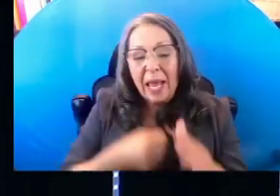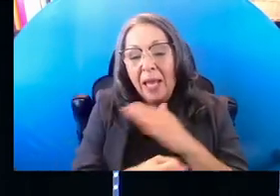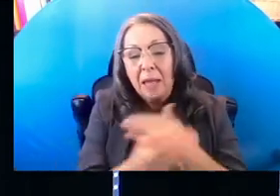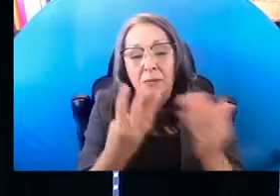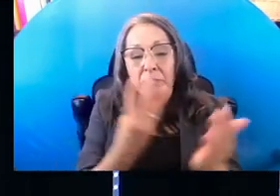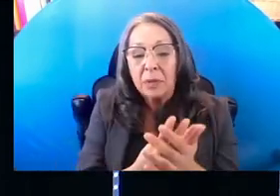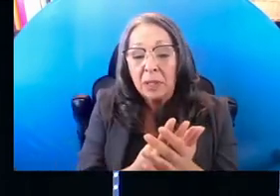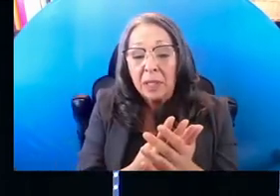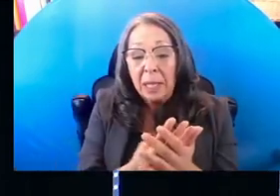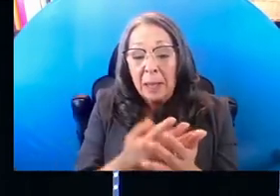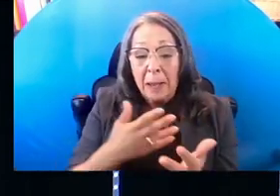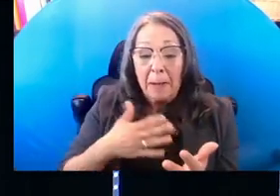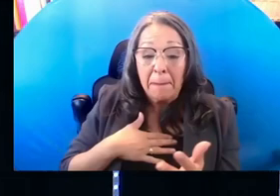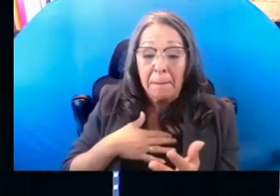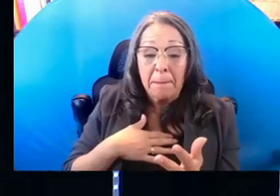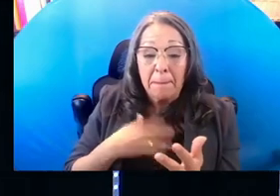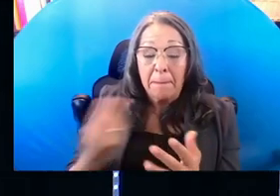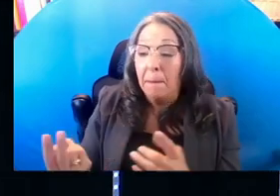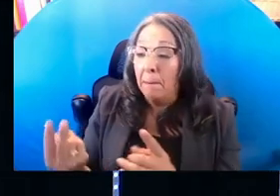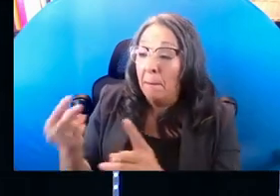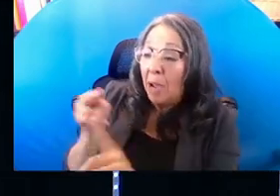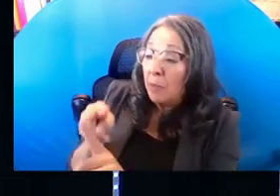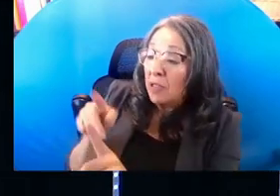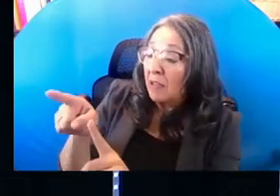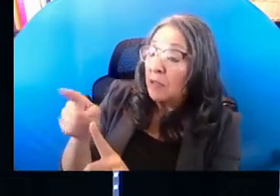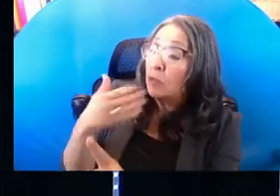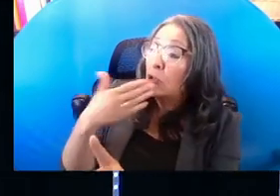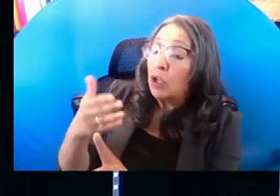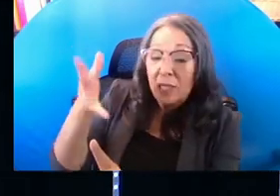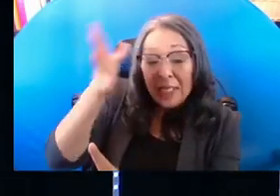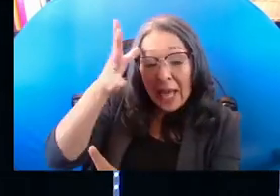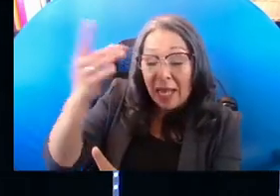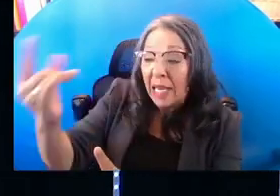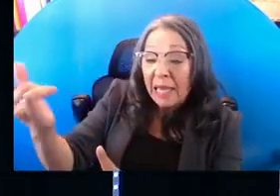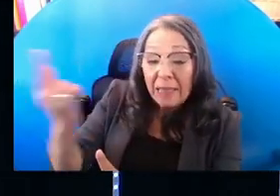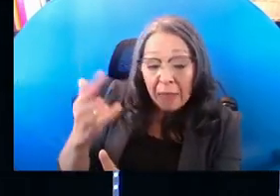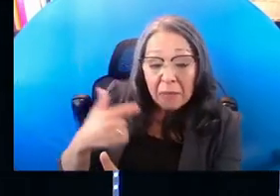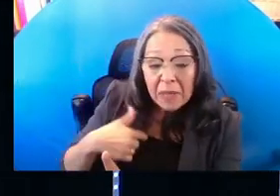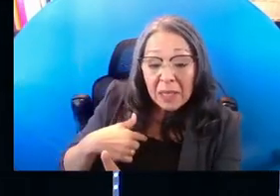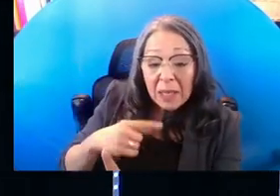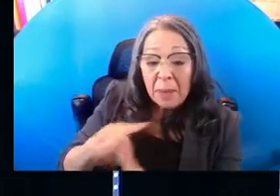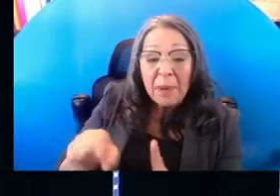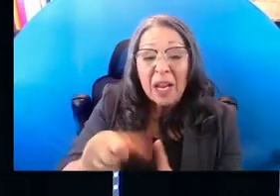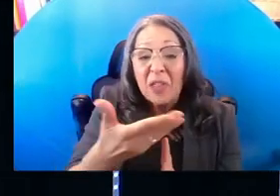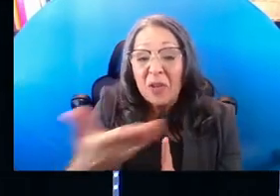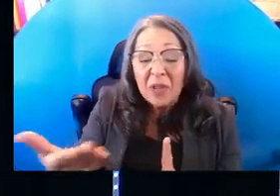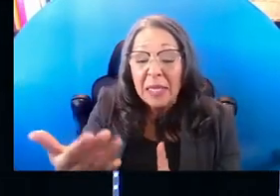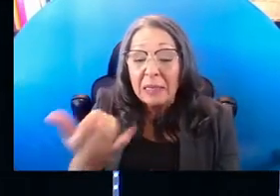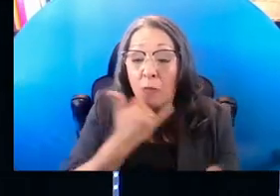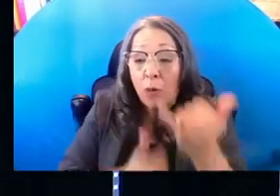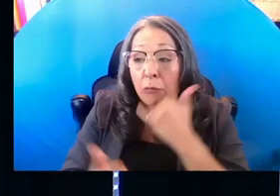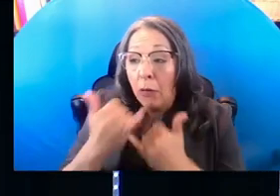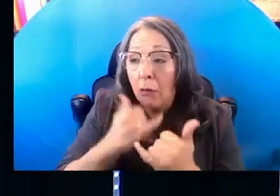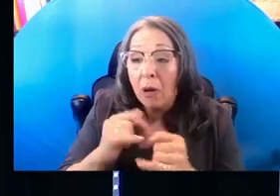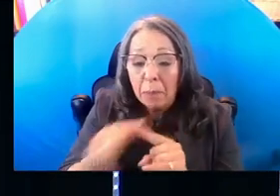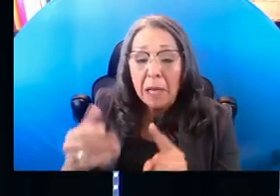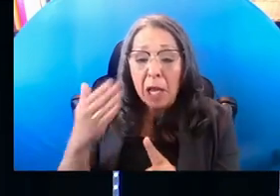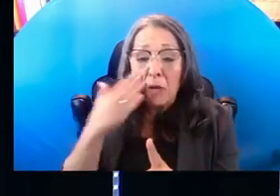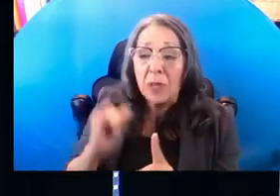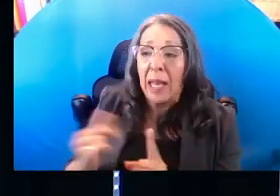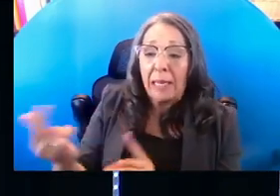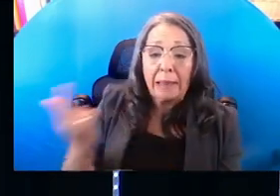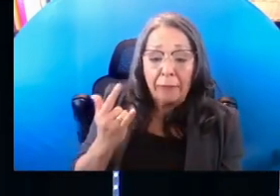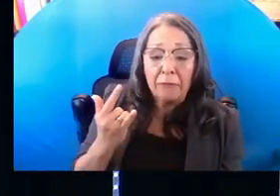dad. He loved me. He did a lot of other things really wrong, but I know he loved me. So that was hard, you